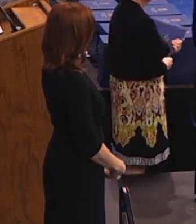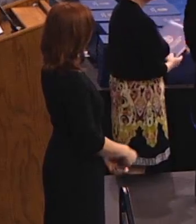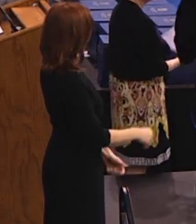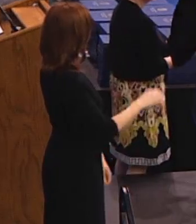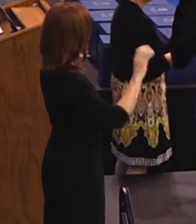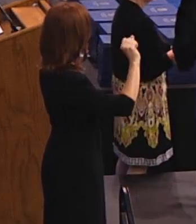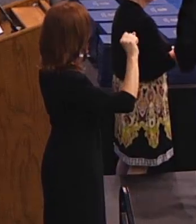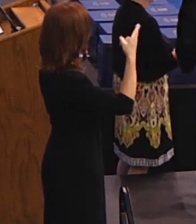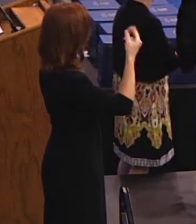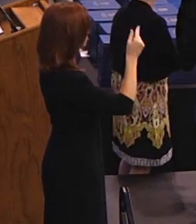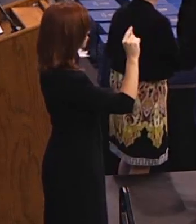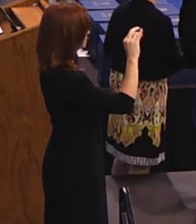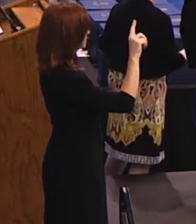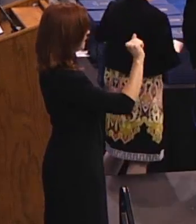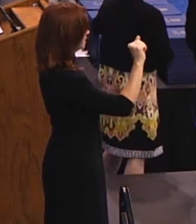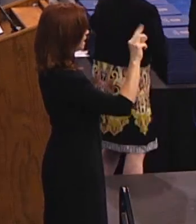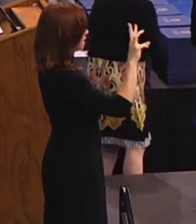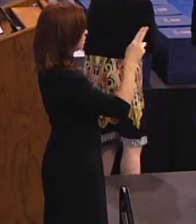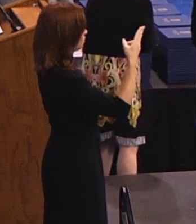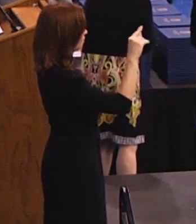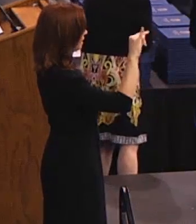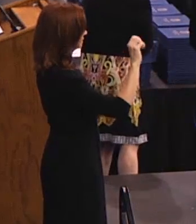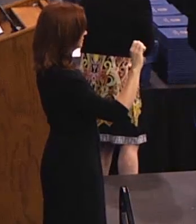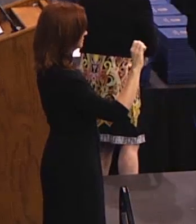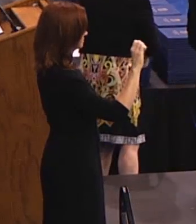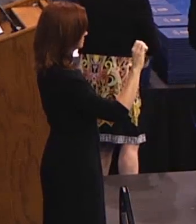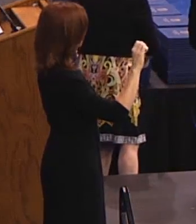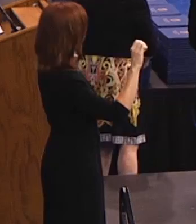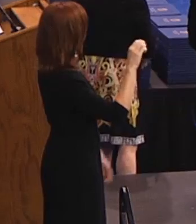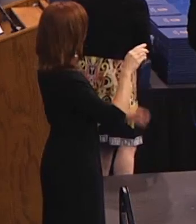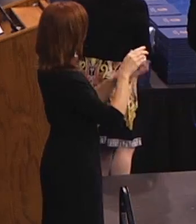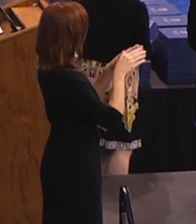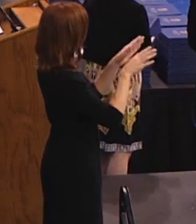Chantella Janae Wright, General Studies.